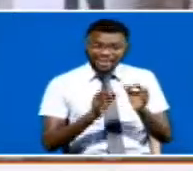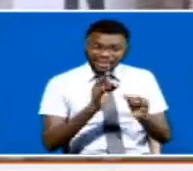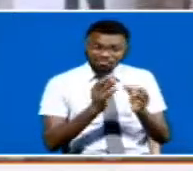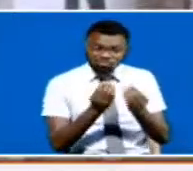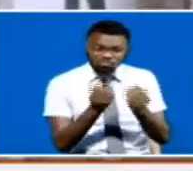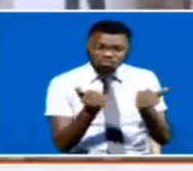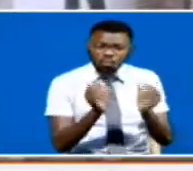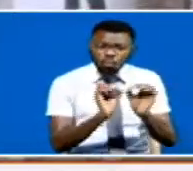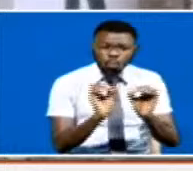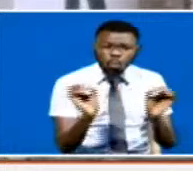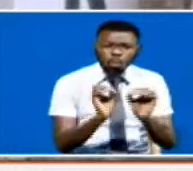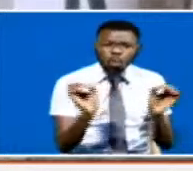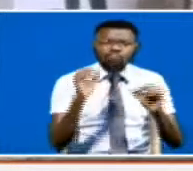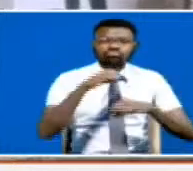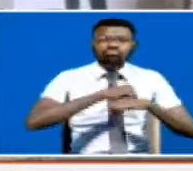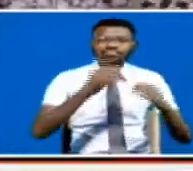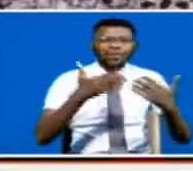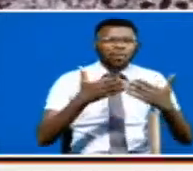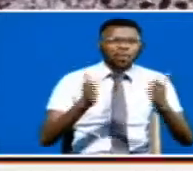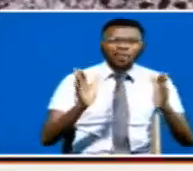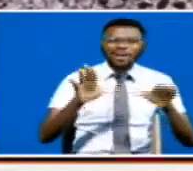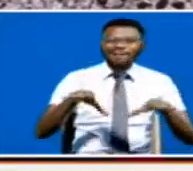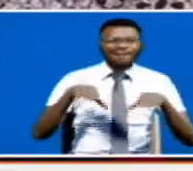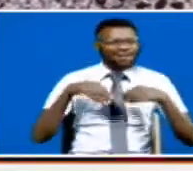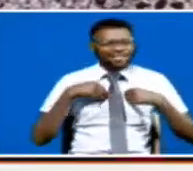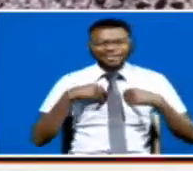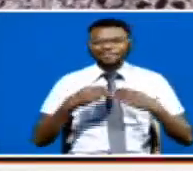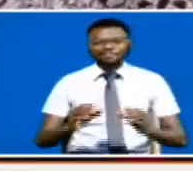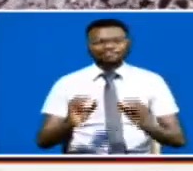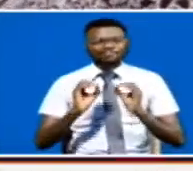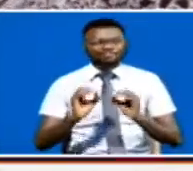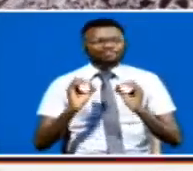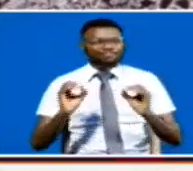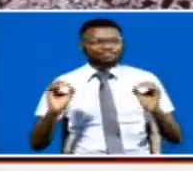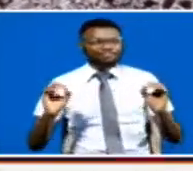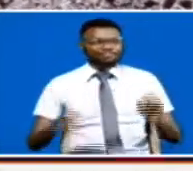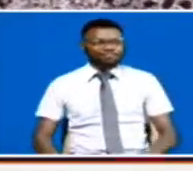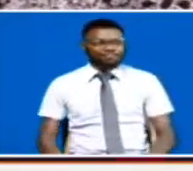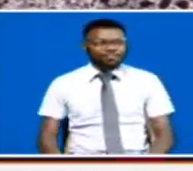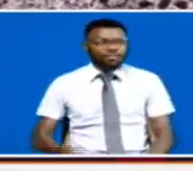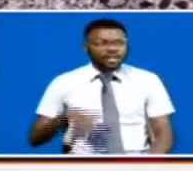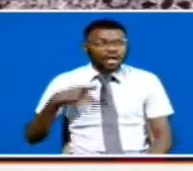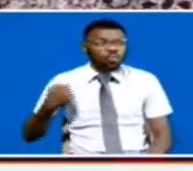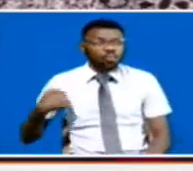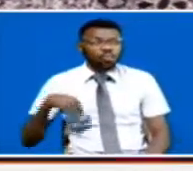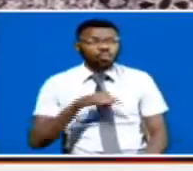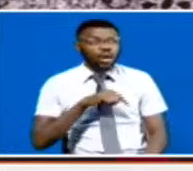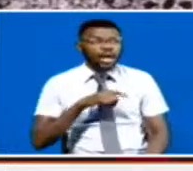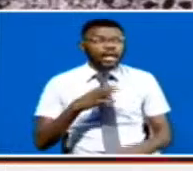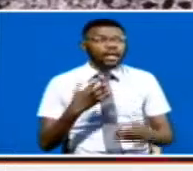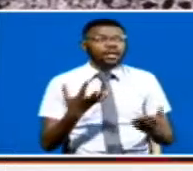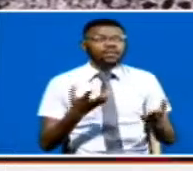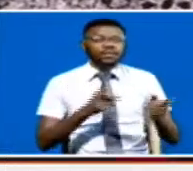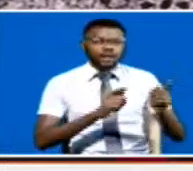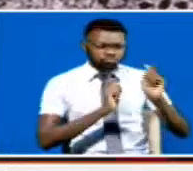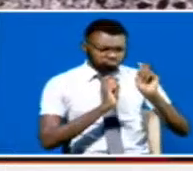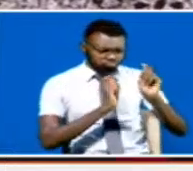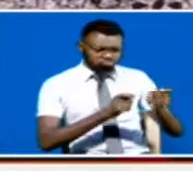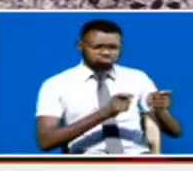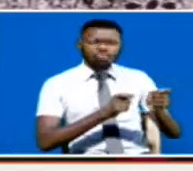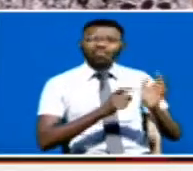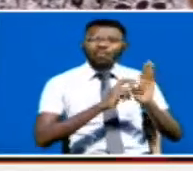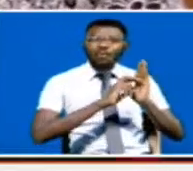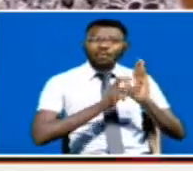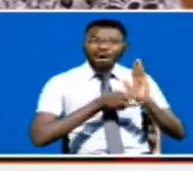reopening of schools will be paralyzed. We must respect the courts. They have said we respect our contracts, and that is what that we're going to